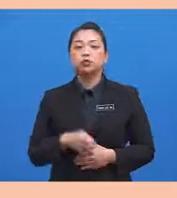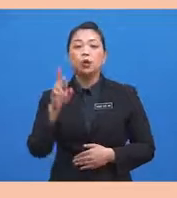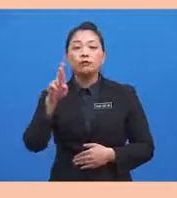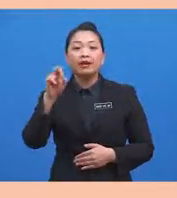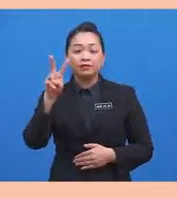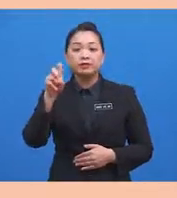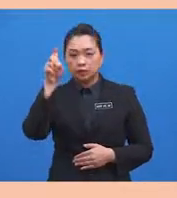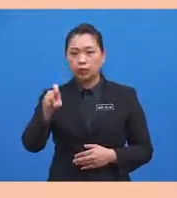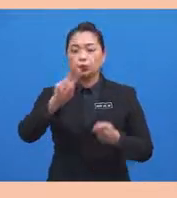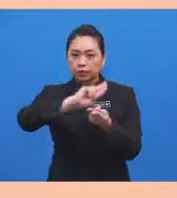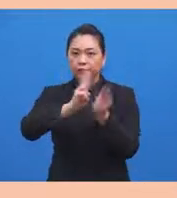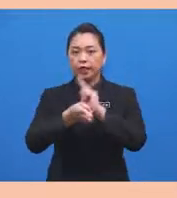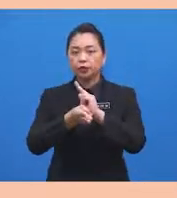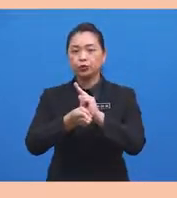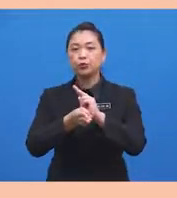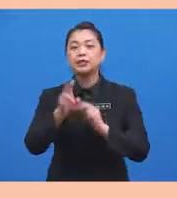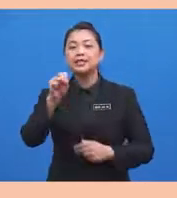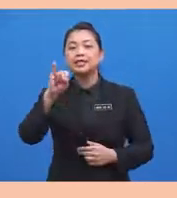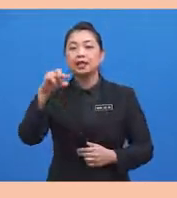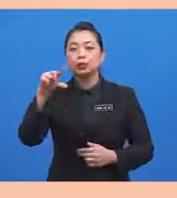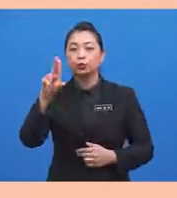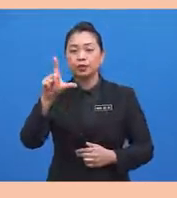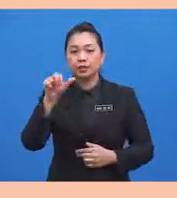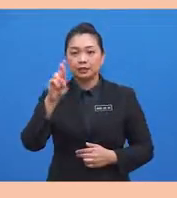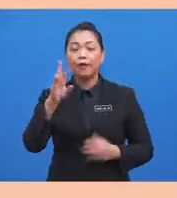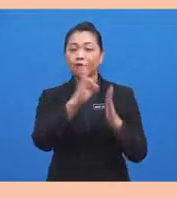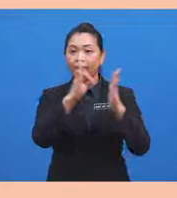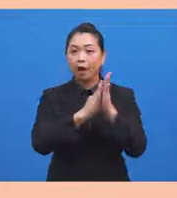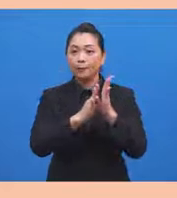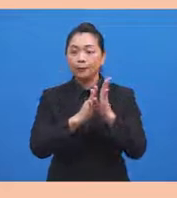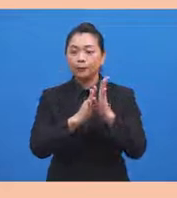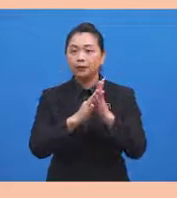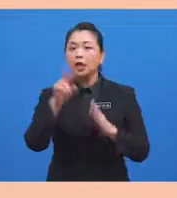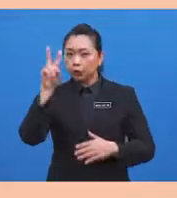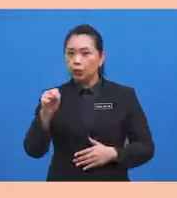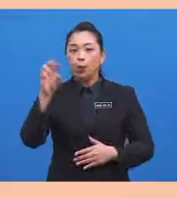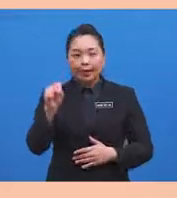the singular form too. The answer is rival,